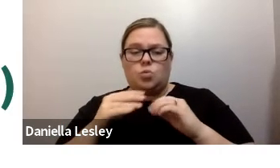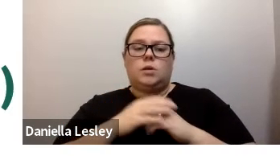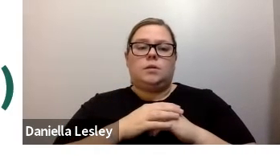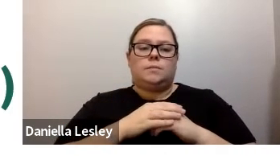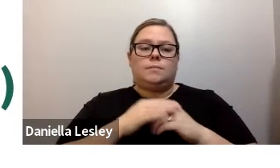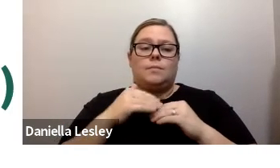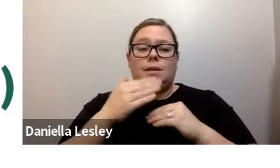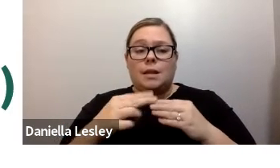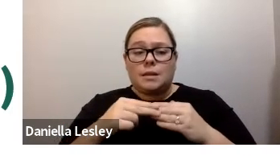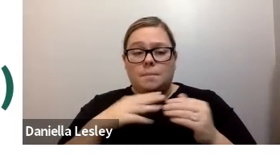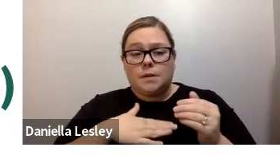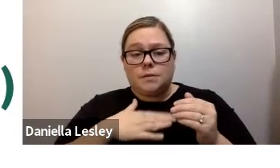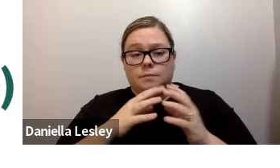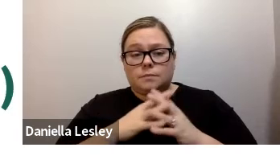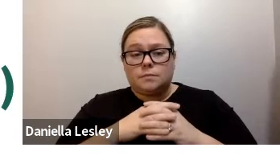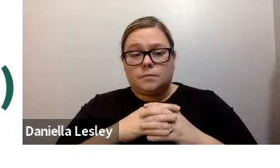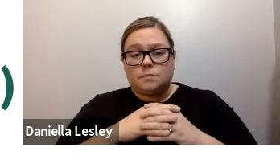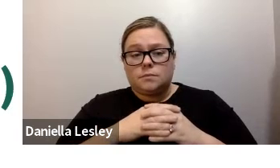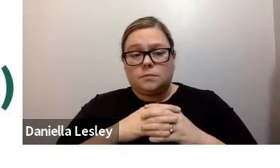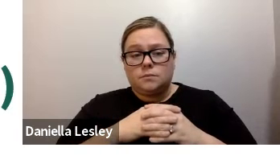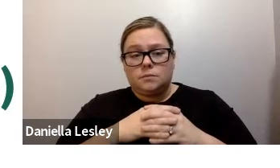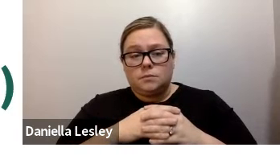Next slide, please.